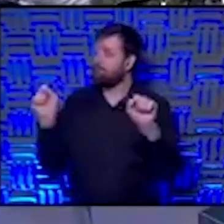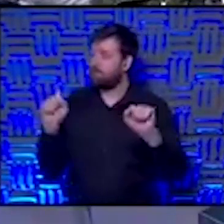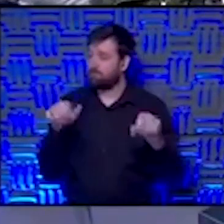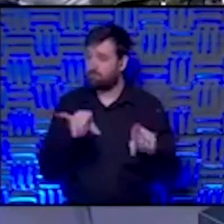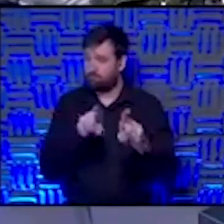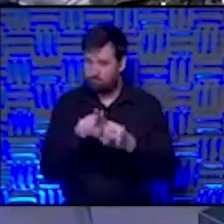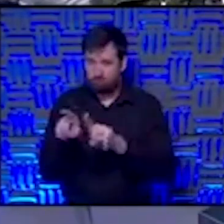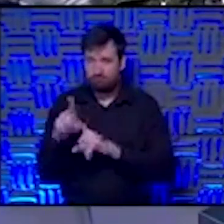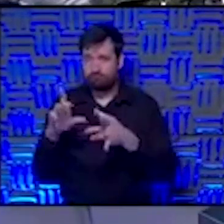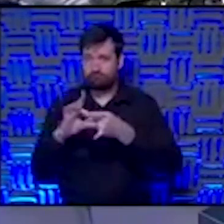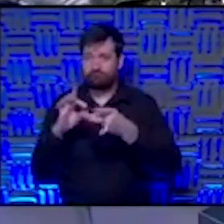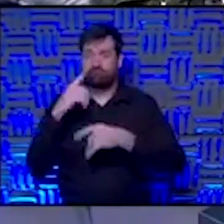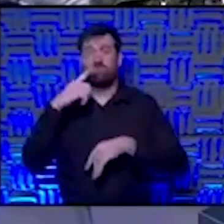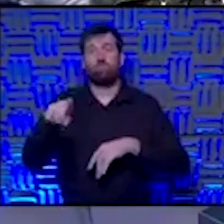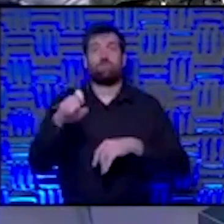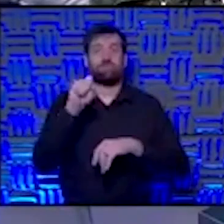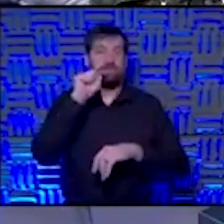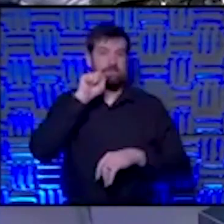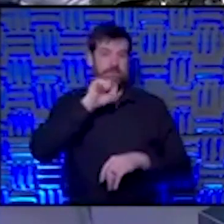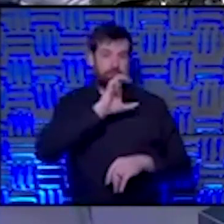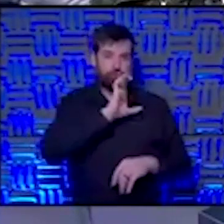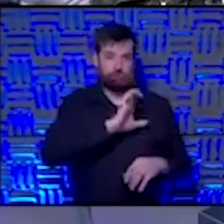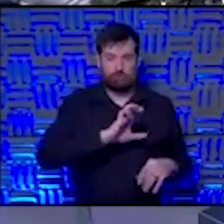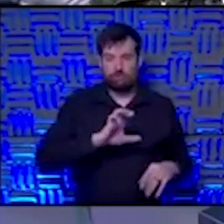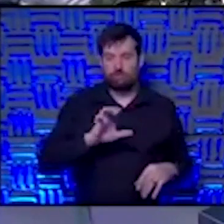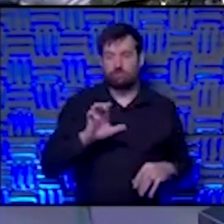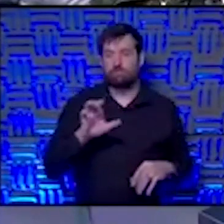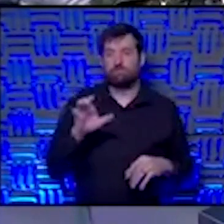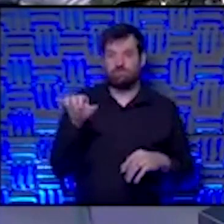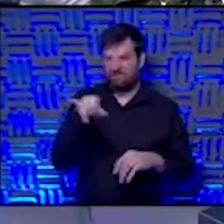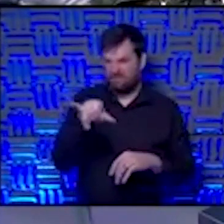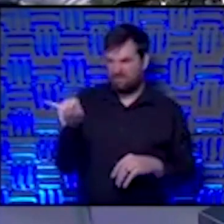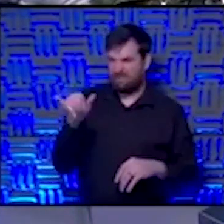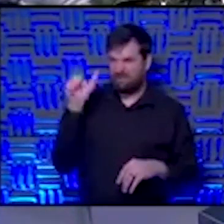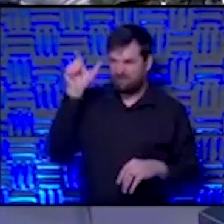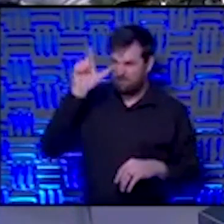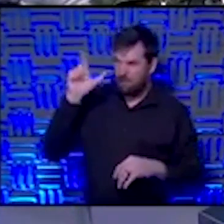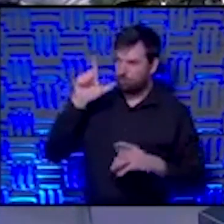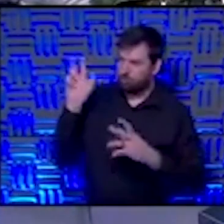thing is true for our seniors. I think that the same logic applies around mask wearing.